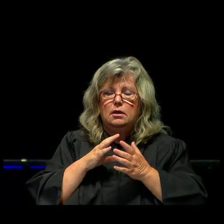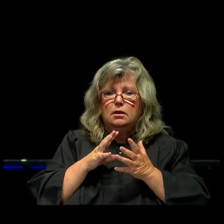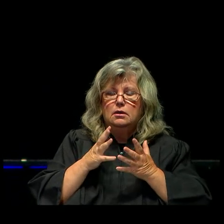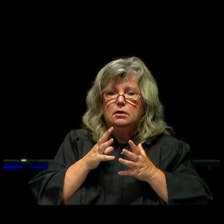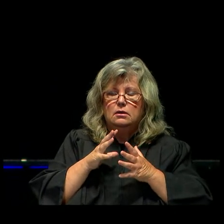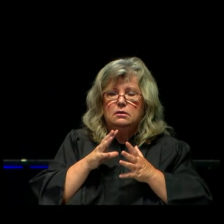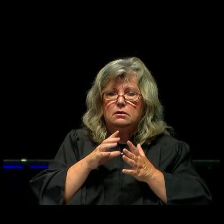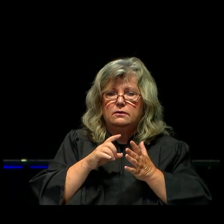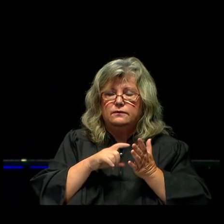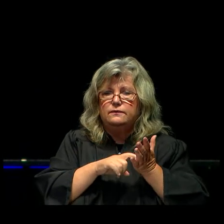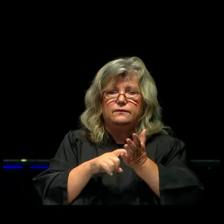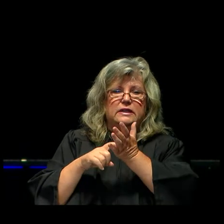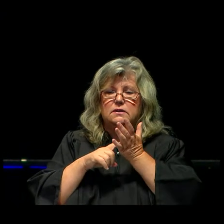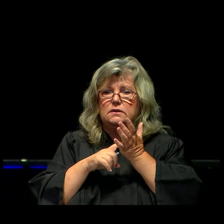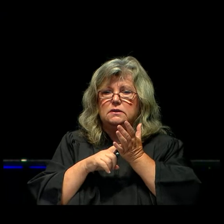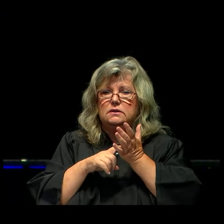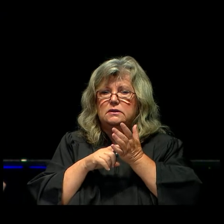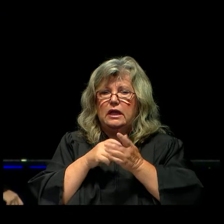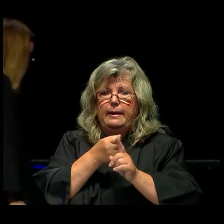impact on various